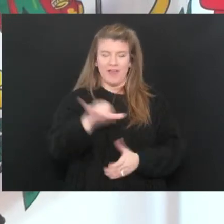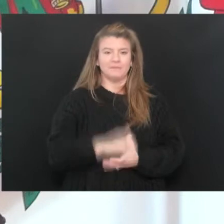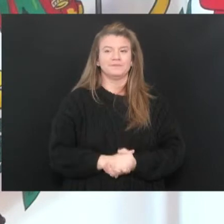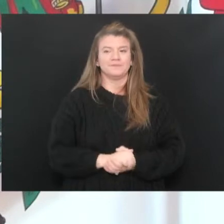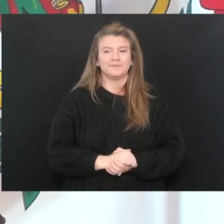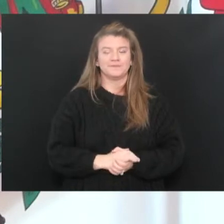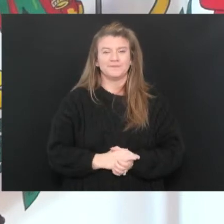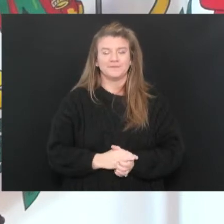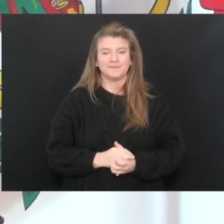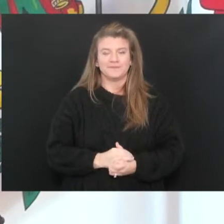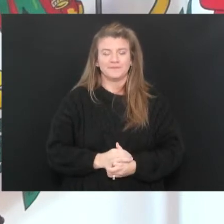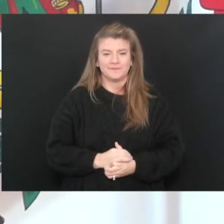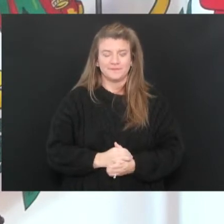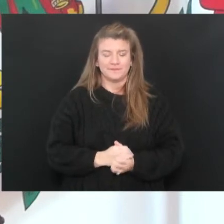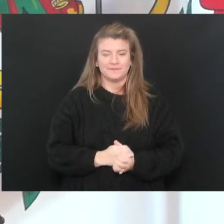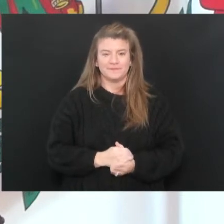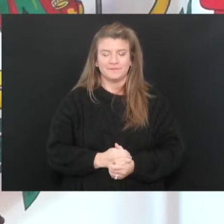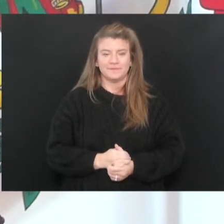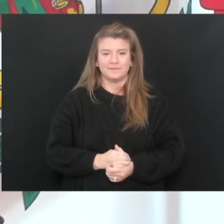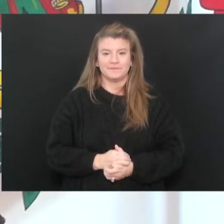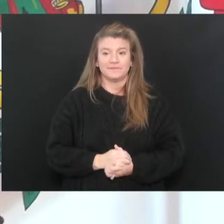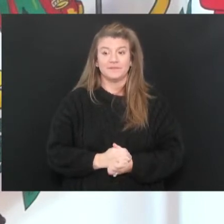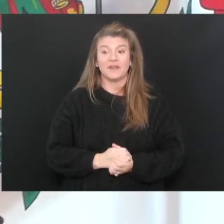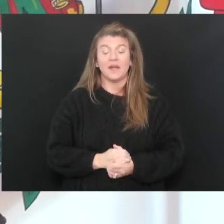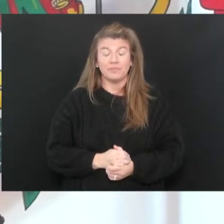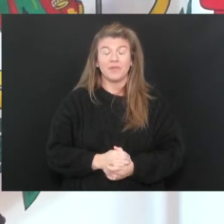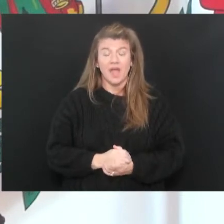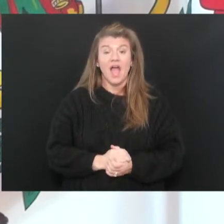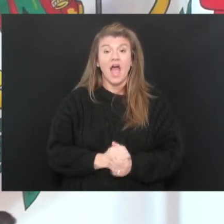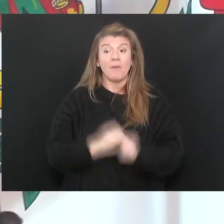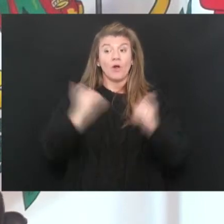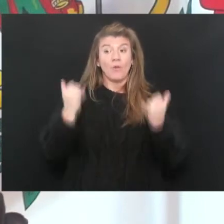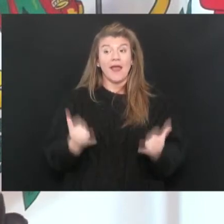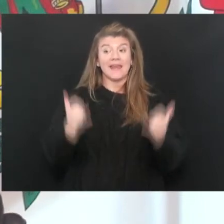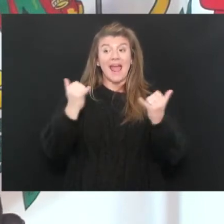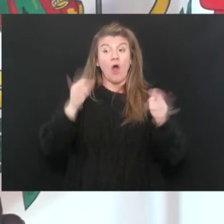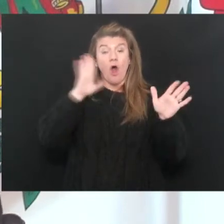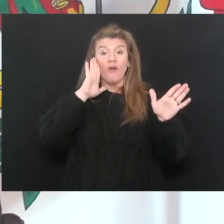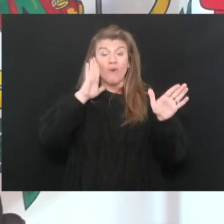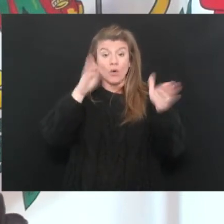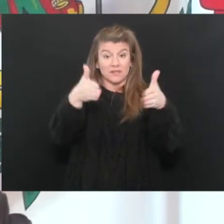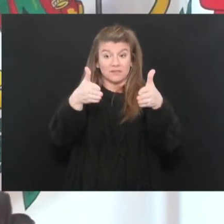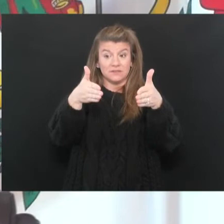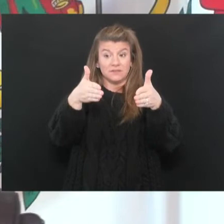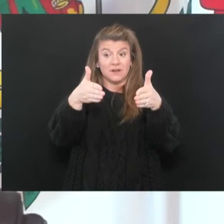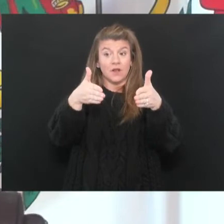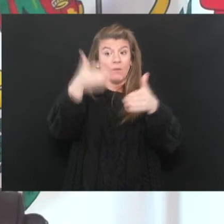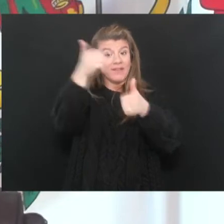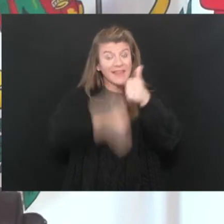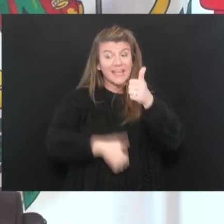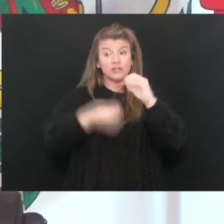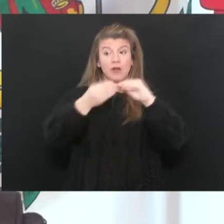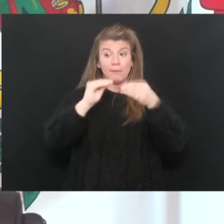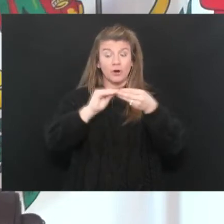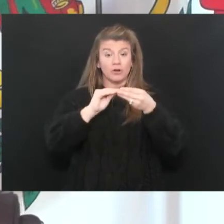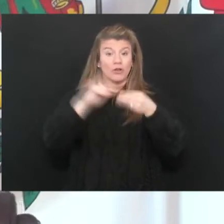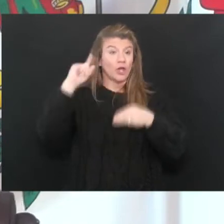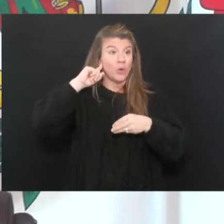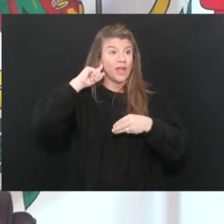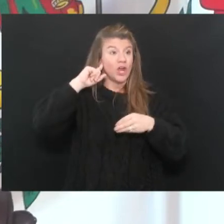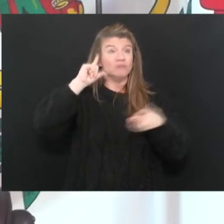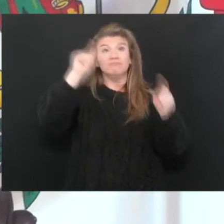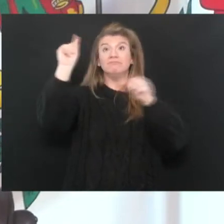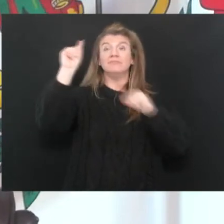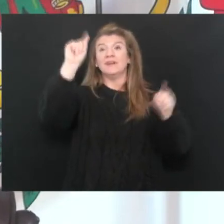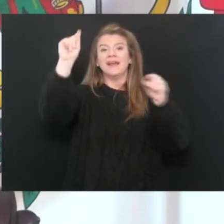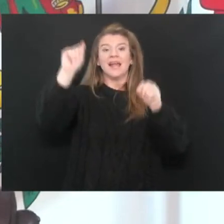do that. But our focus right now, with all the numbers that are floating around, it should